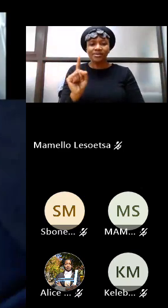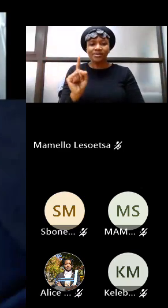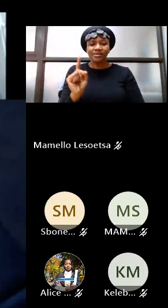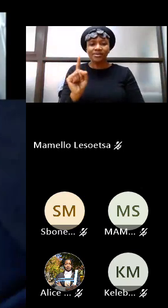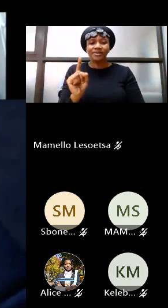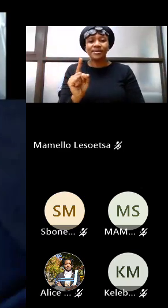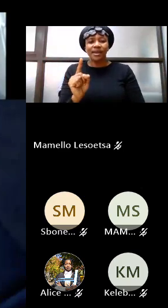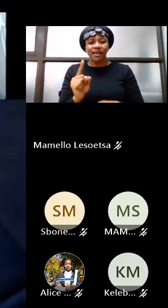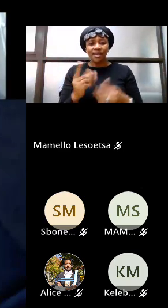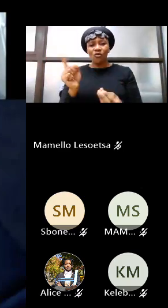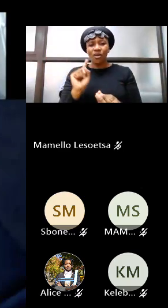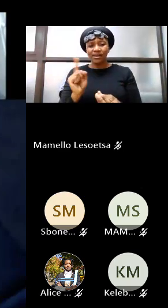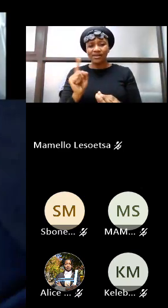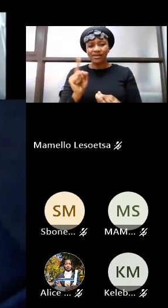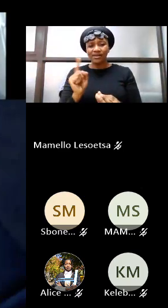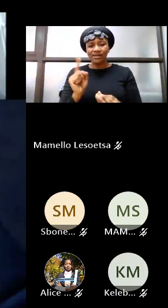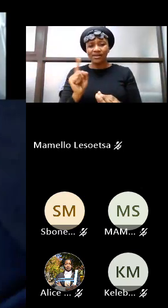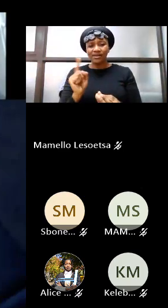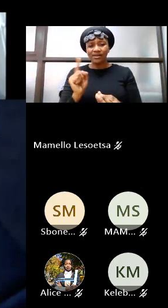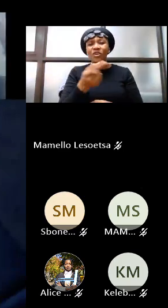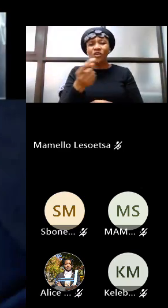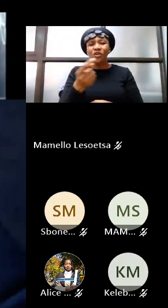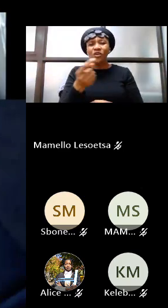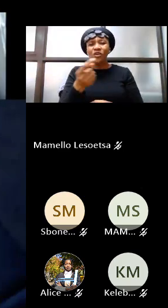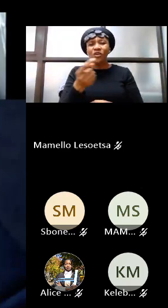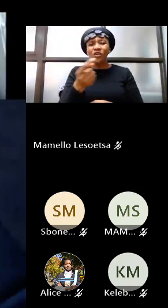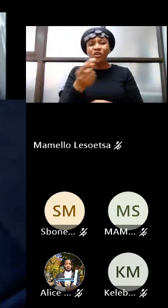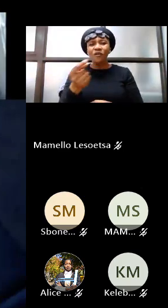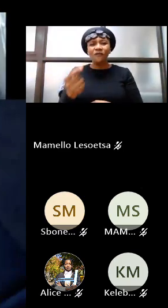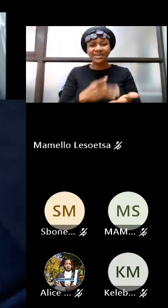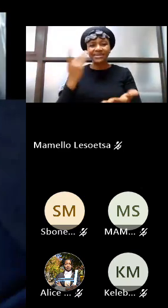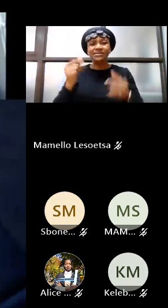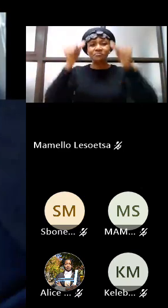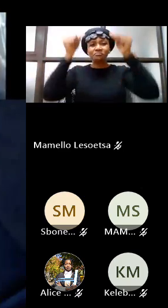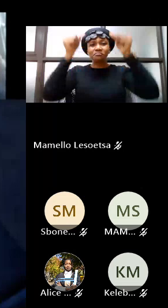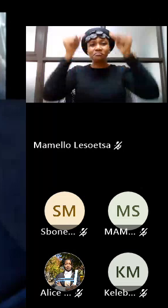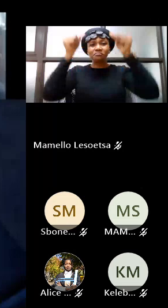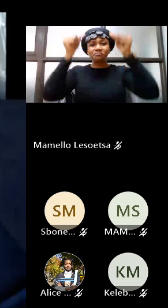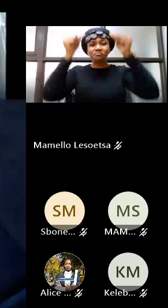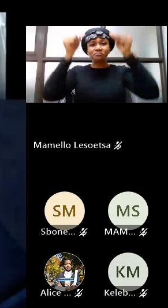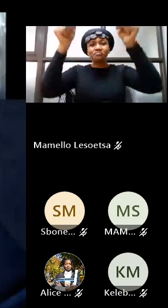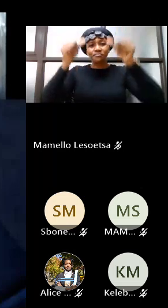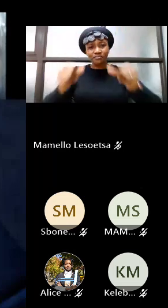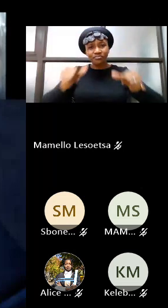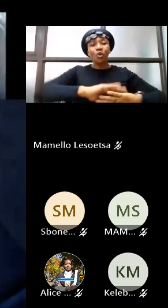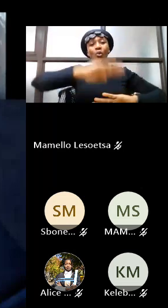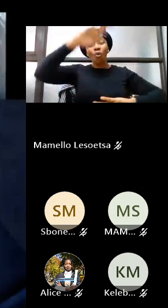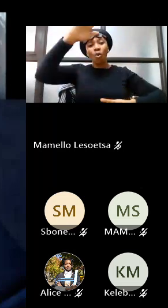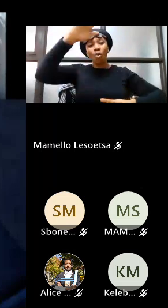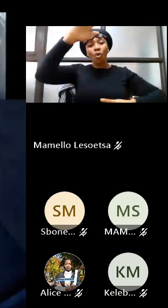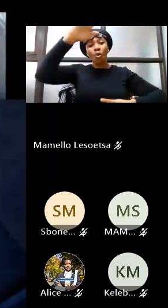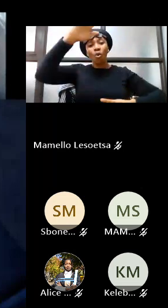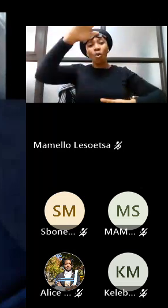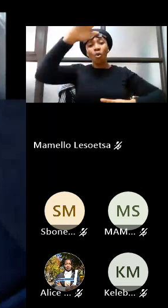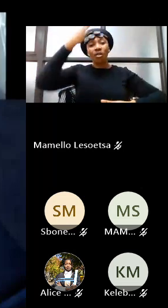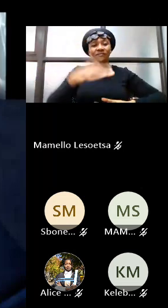big pages that we hang up on the wall and that we discussed with this whole group